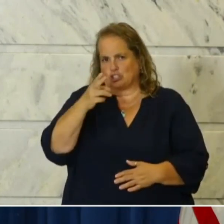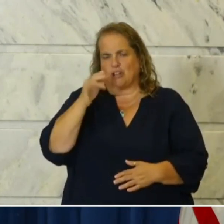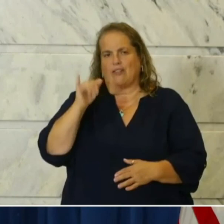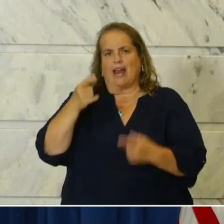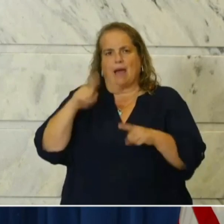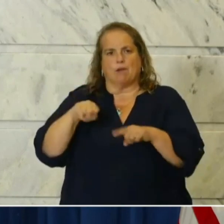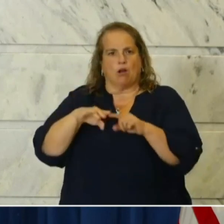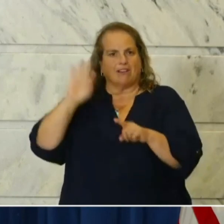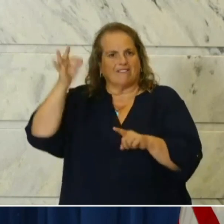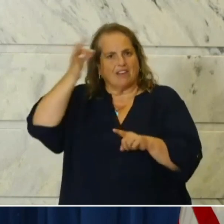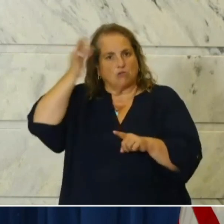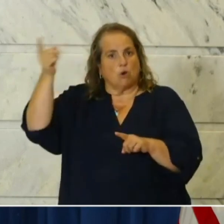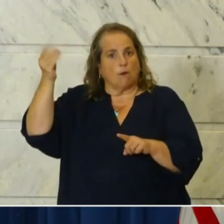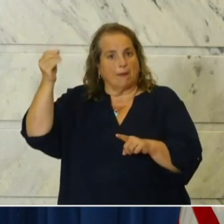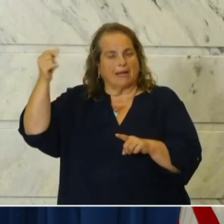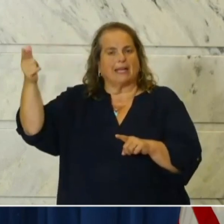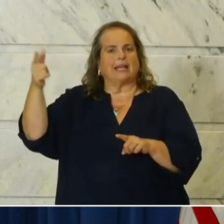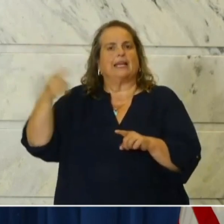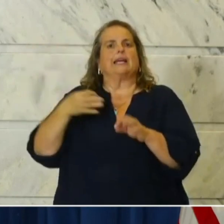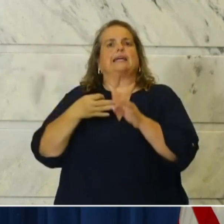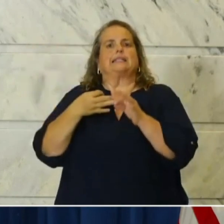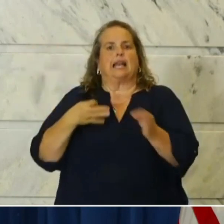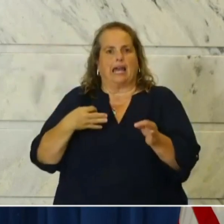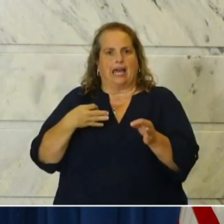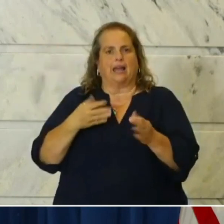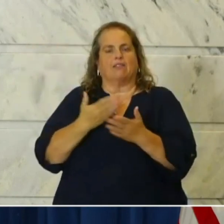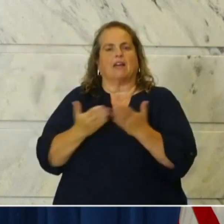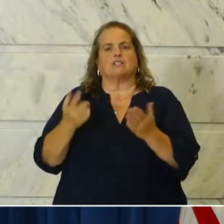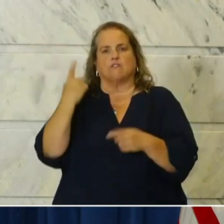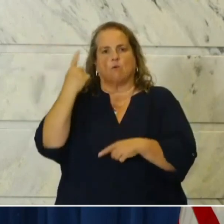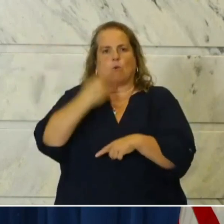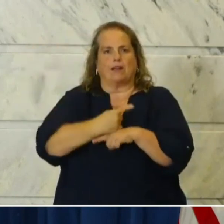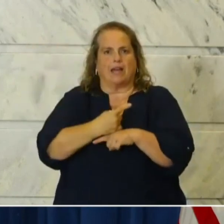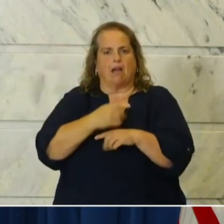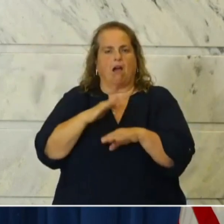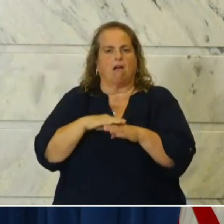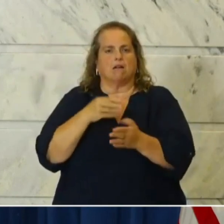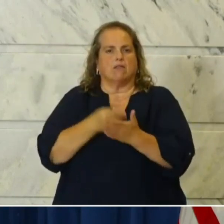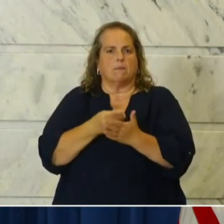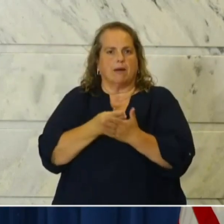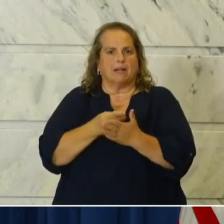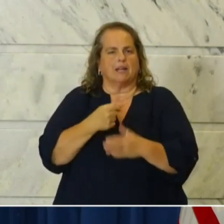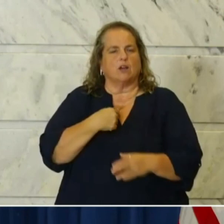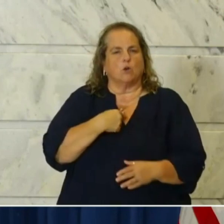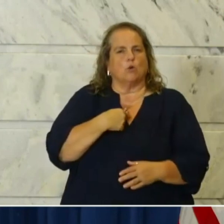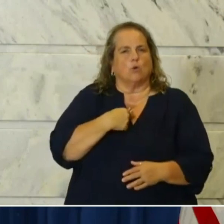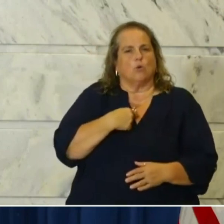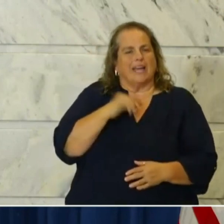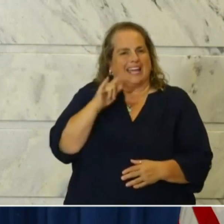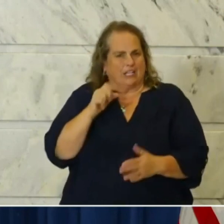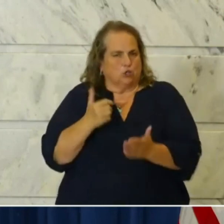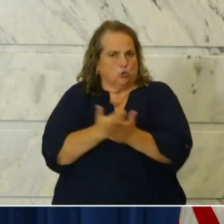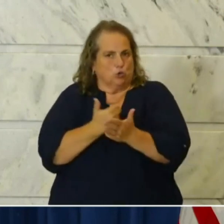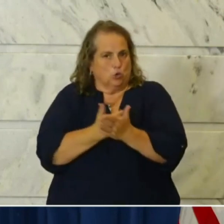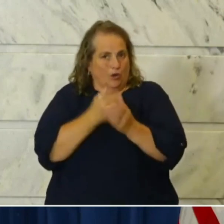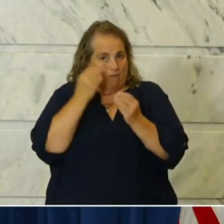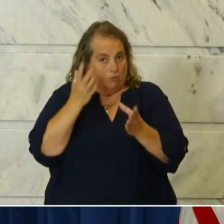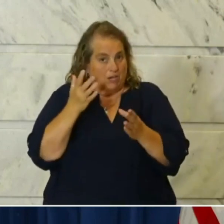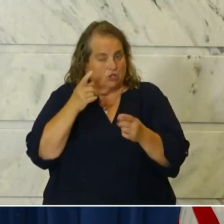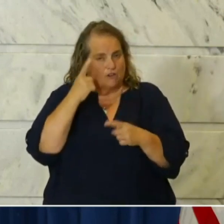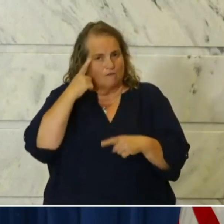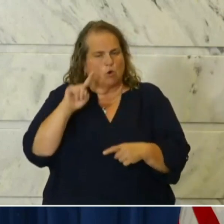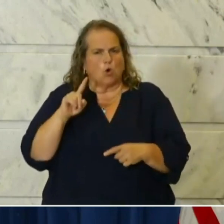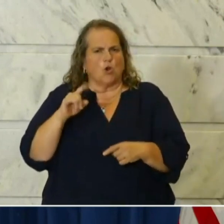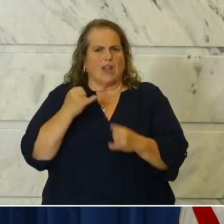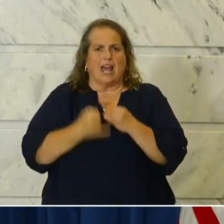side that's delaying things, we believe, by a day. Now this is very, very new, but for a period of the